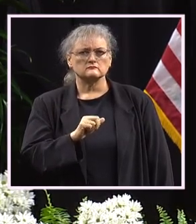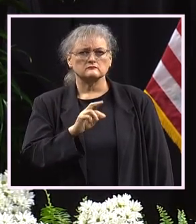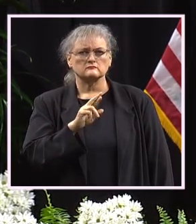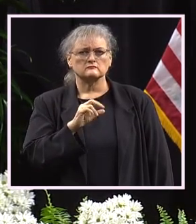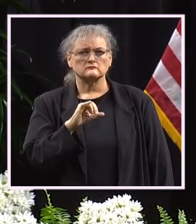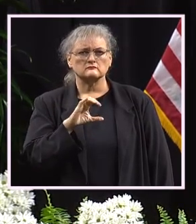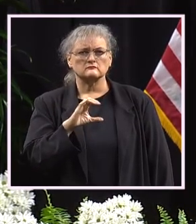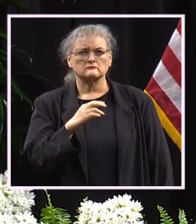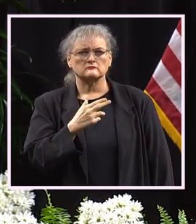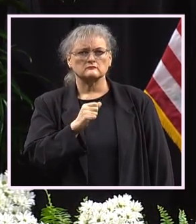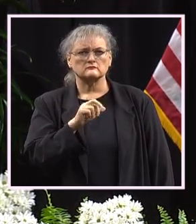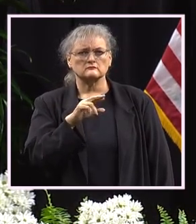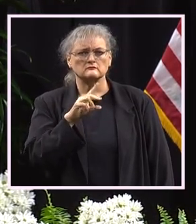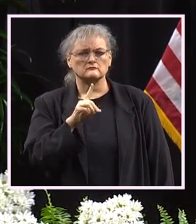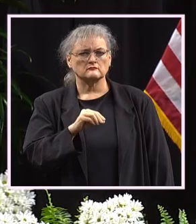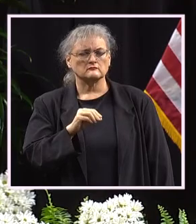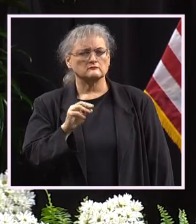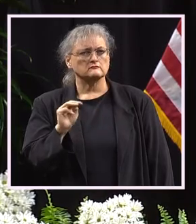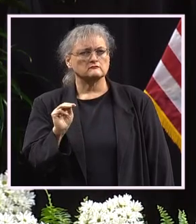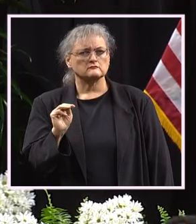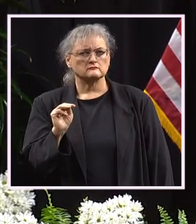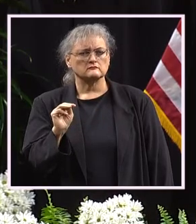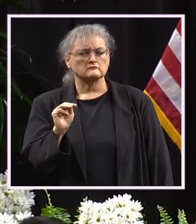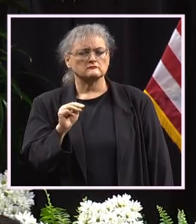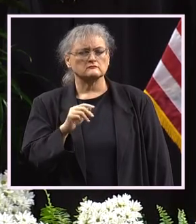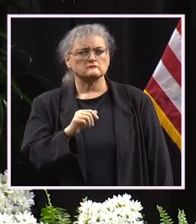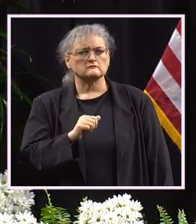Ricardo F. Martinez, Master of Science.